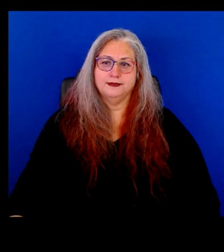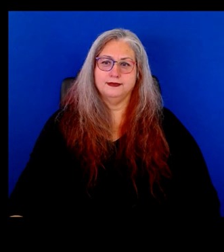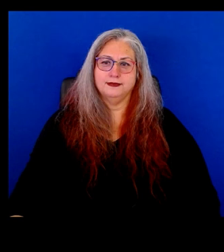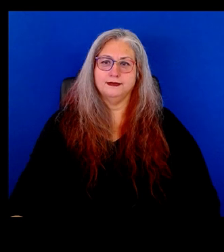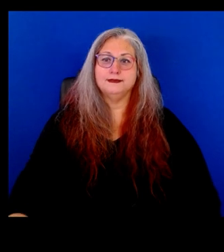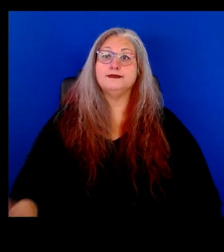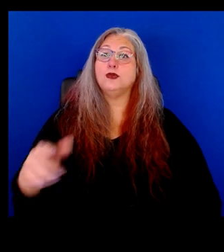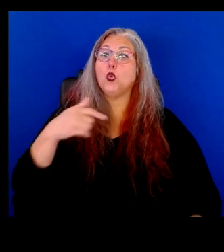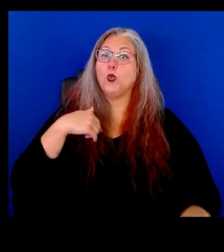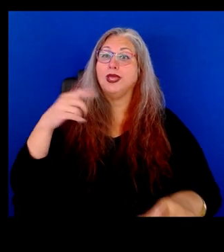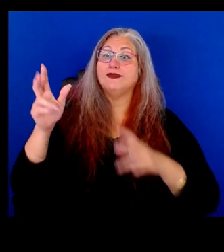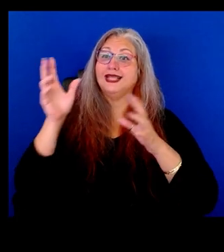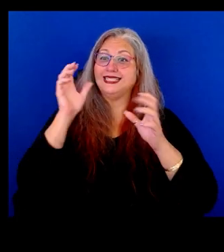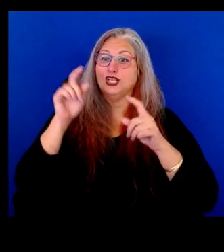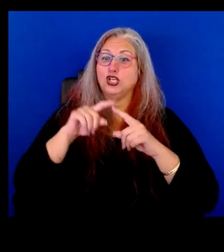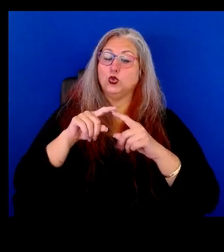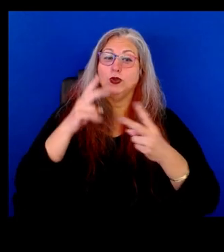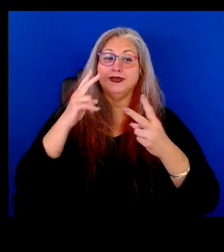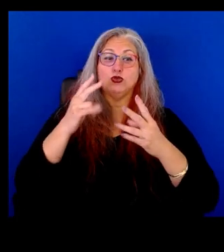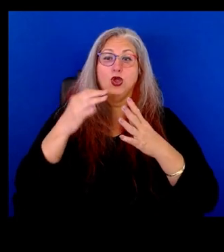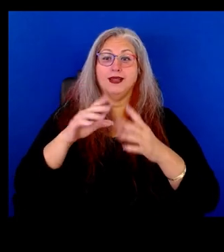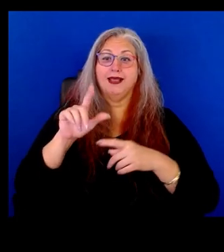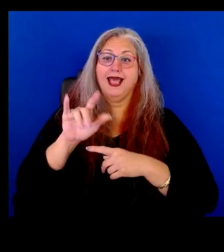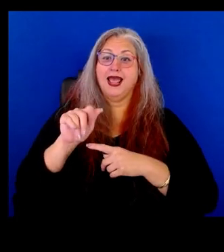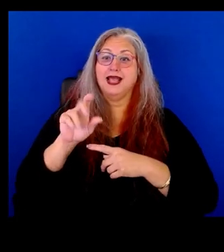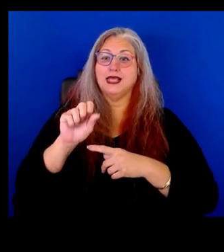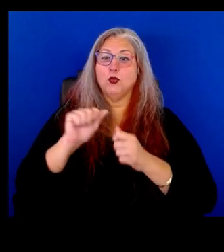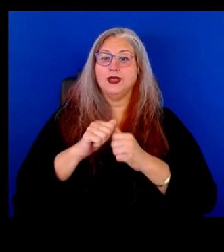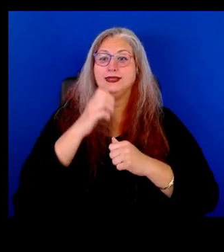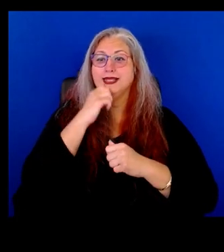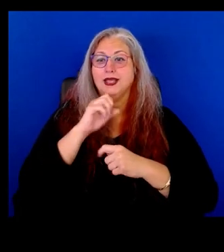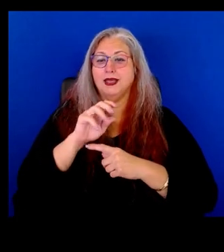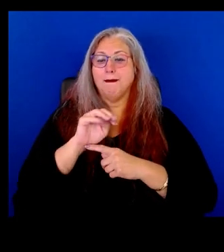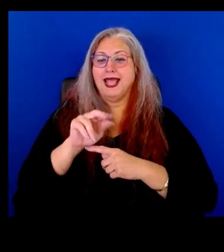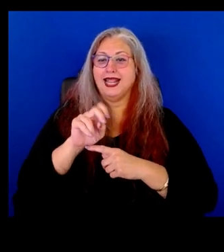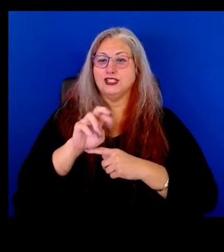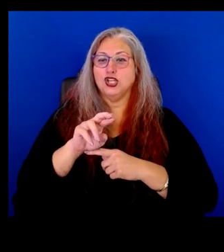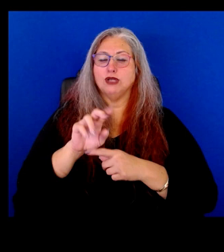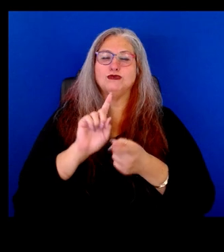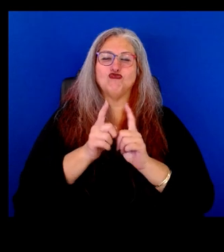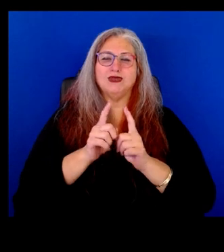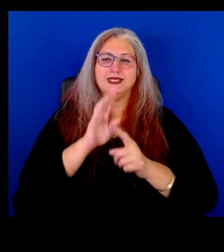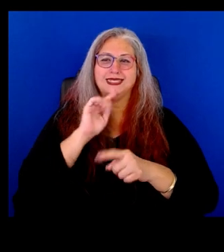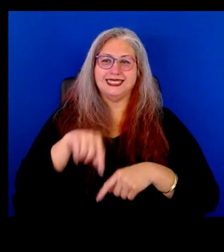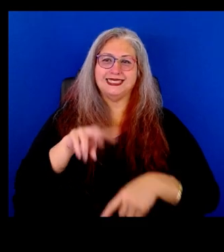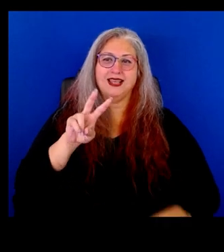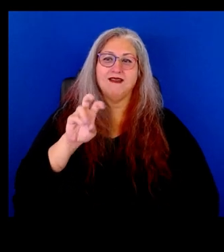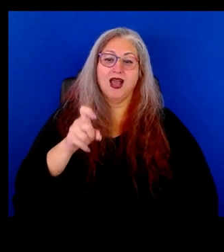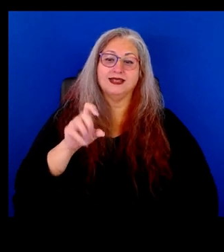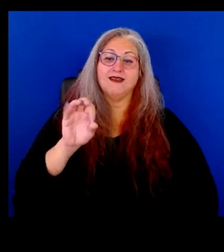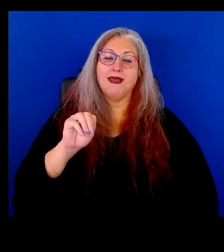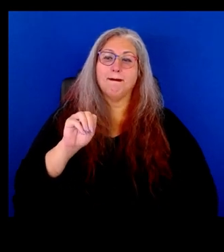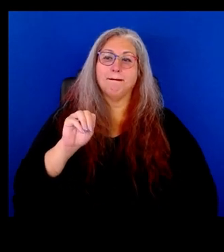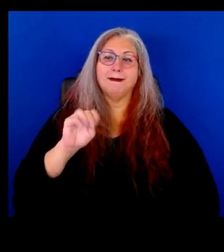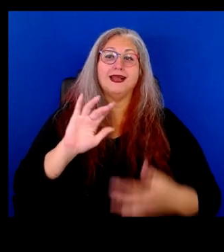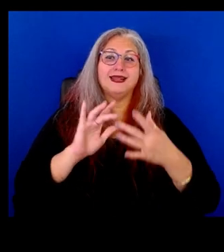We have been listening to visual artist Leila Kassab with our dear main answer, translating. This is